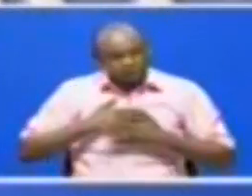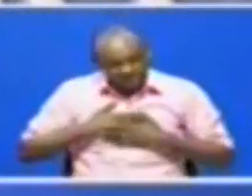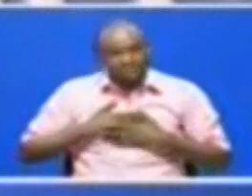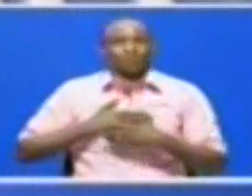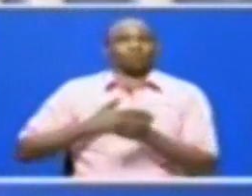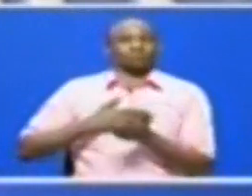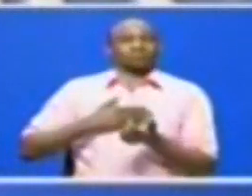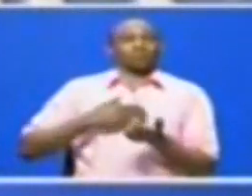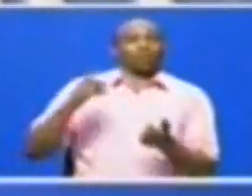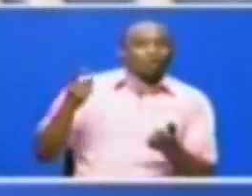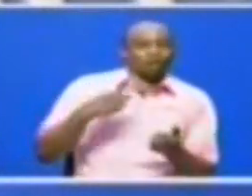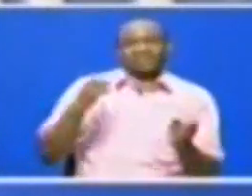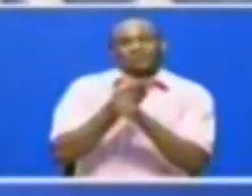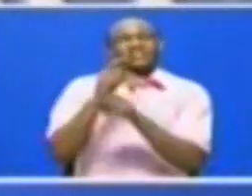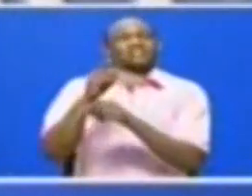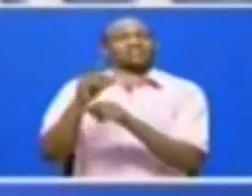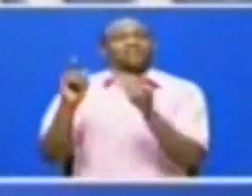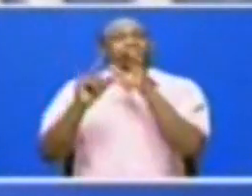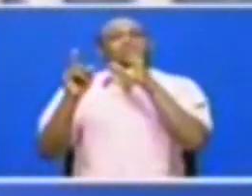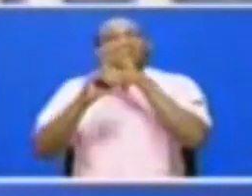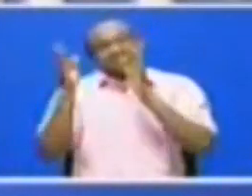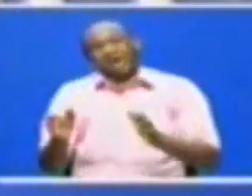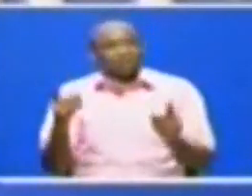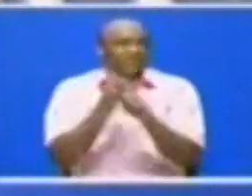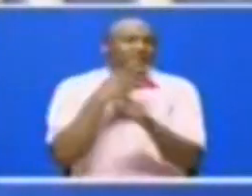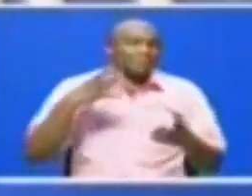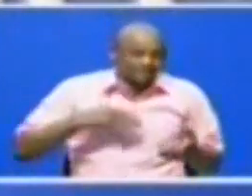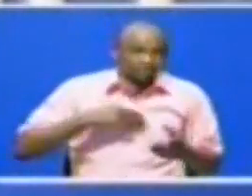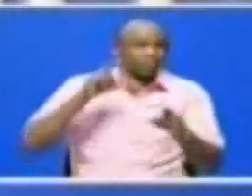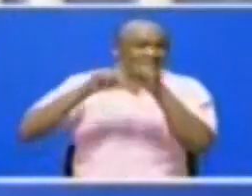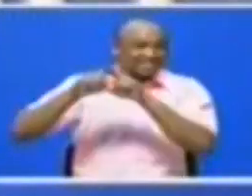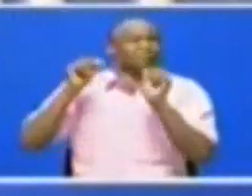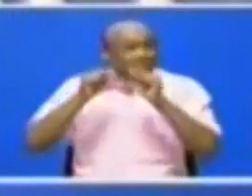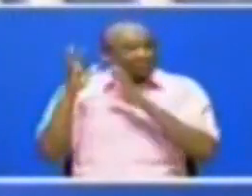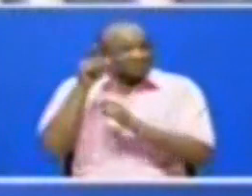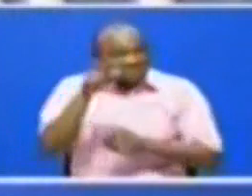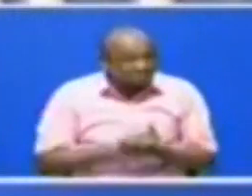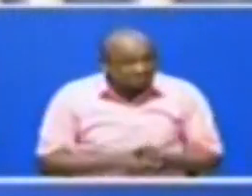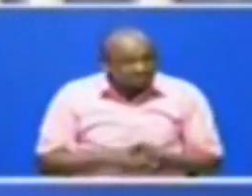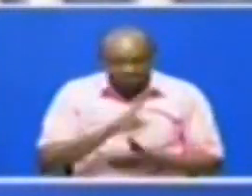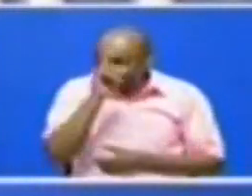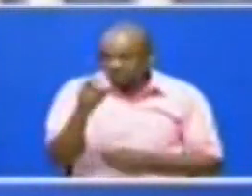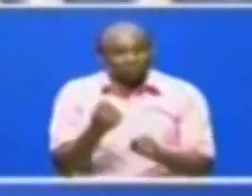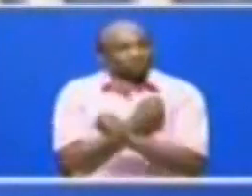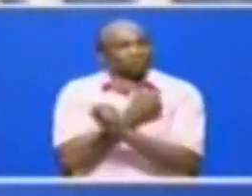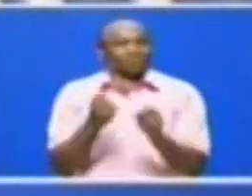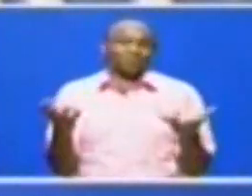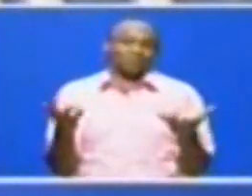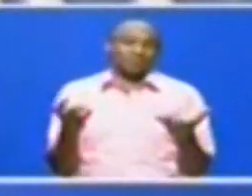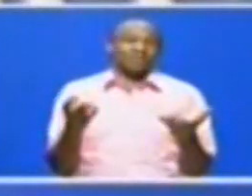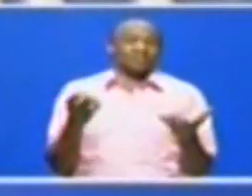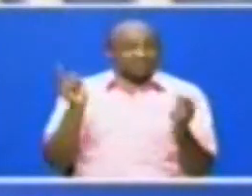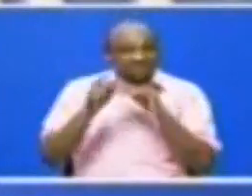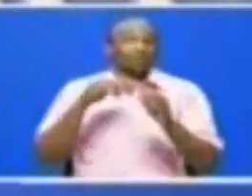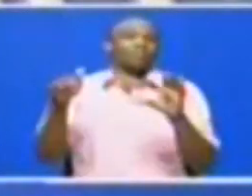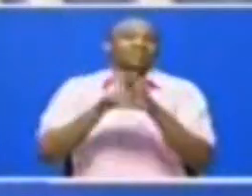Kiunjuri or Honorable Musheru or many other of those ministers who are accused of participating in